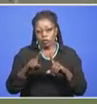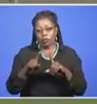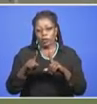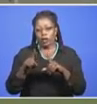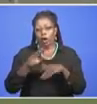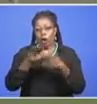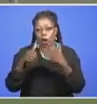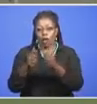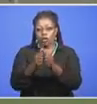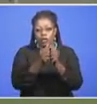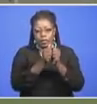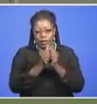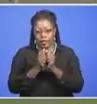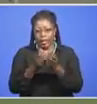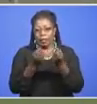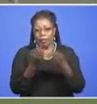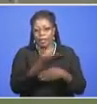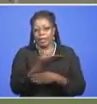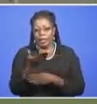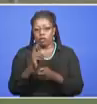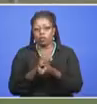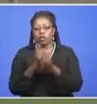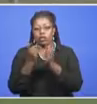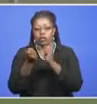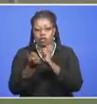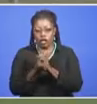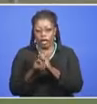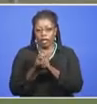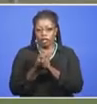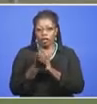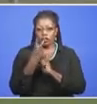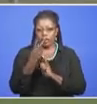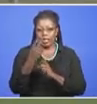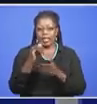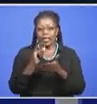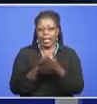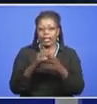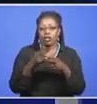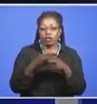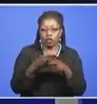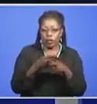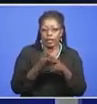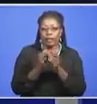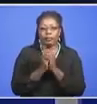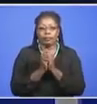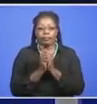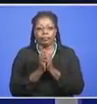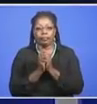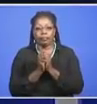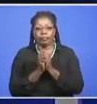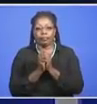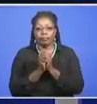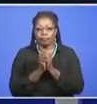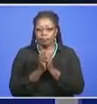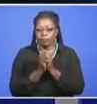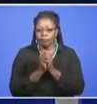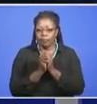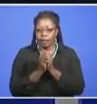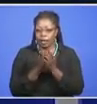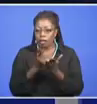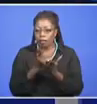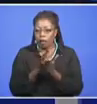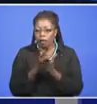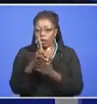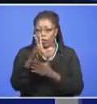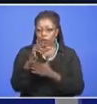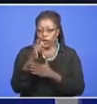umbrella, I think a lot of things are going to change, and we're going to see that very, very shortly. Hooping by the Park is a part of the